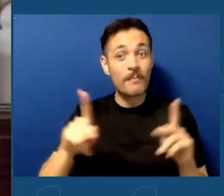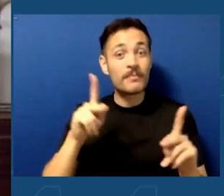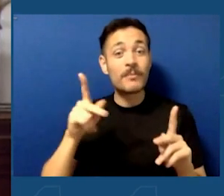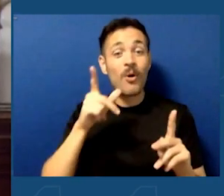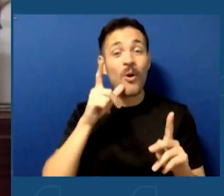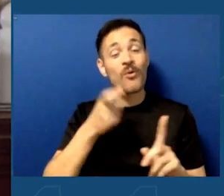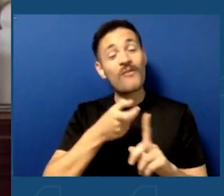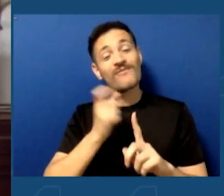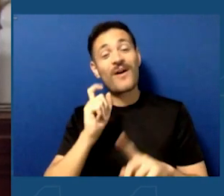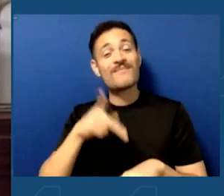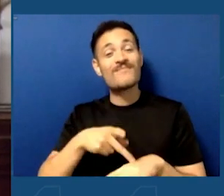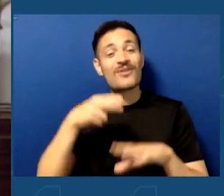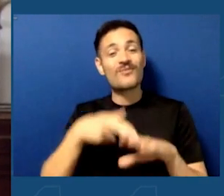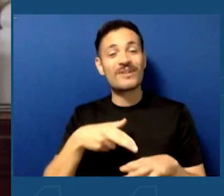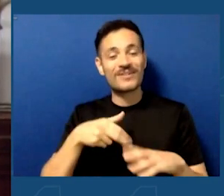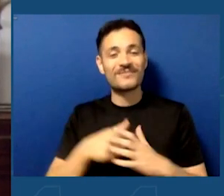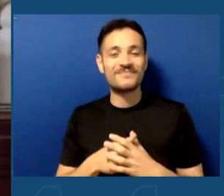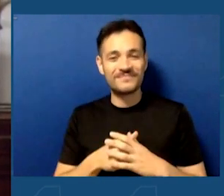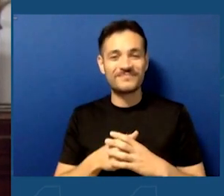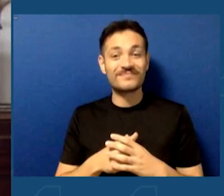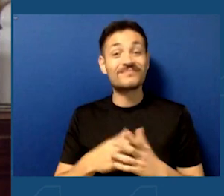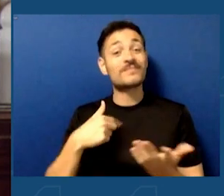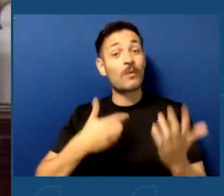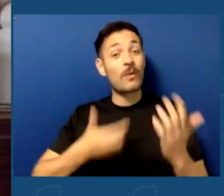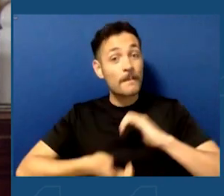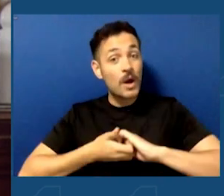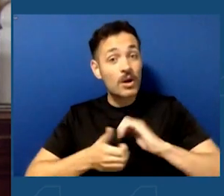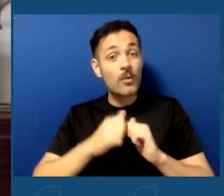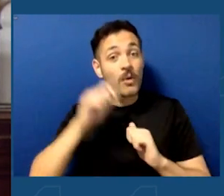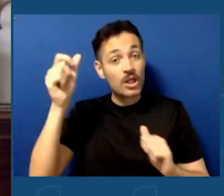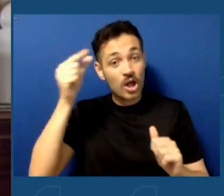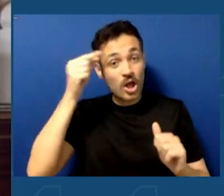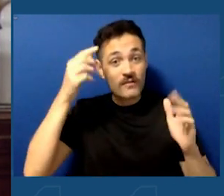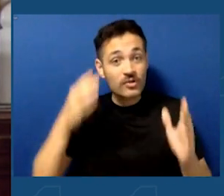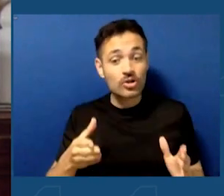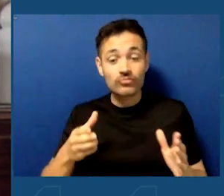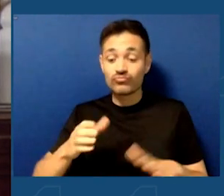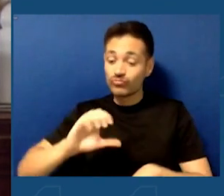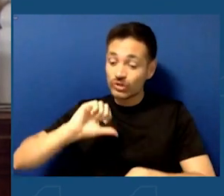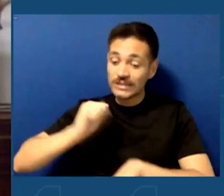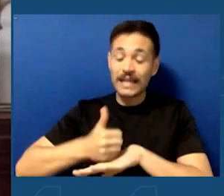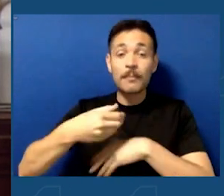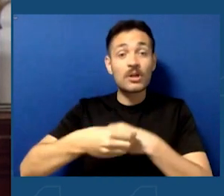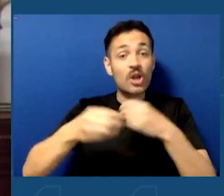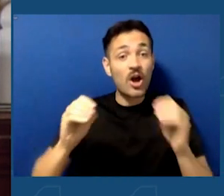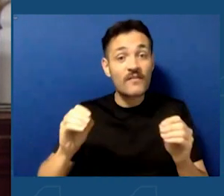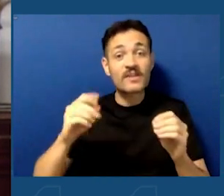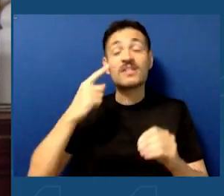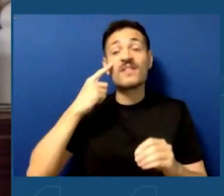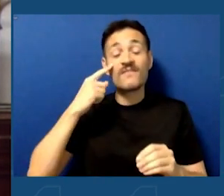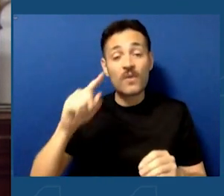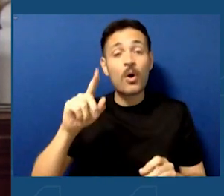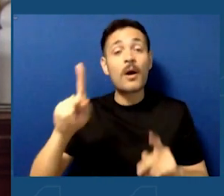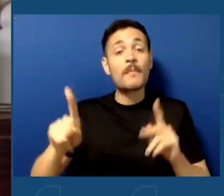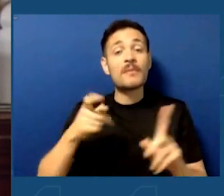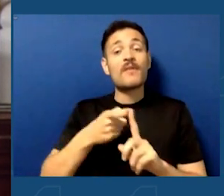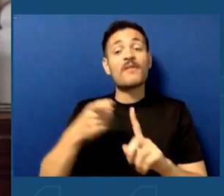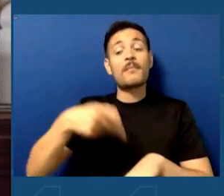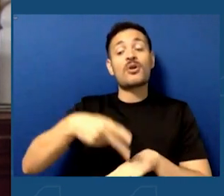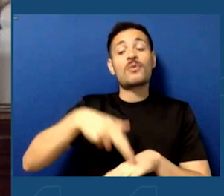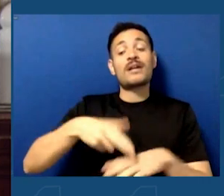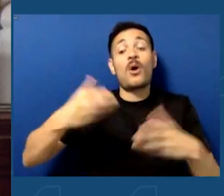I'm partnering with the governor to establish an office for the government of Puerto Rico here in New York State.